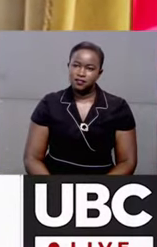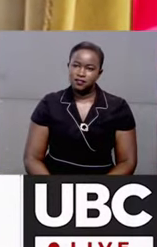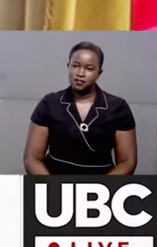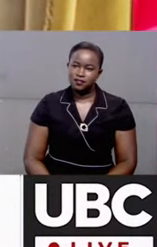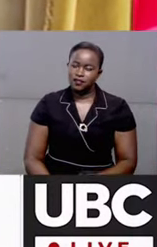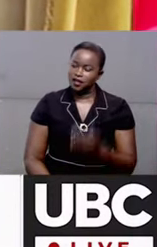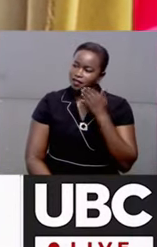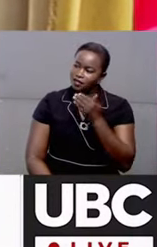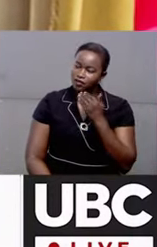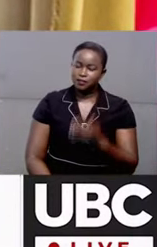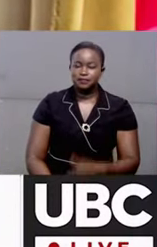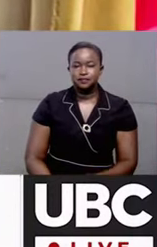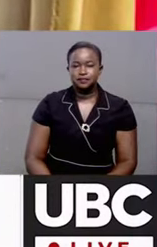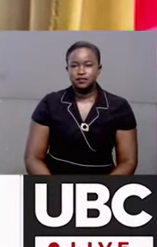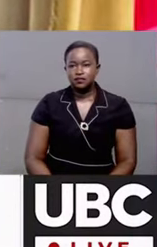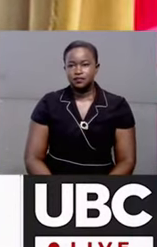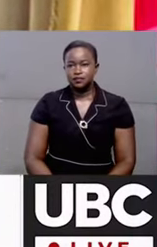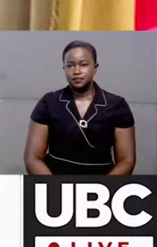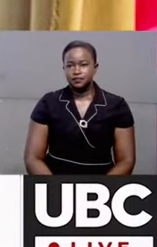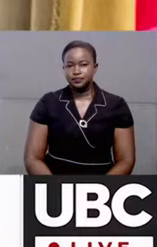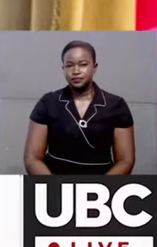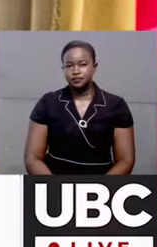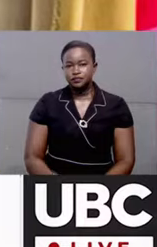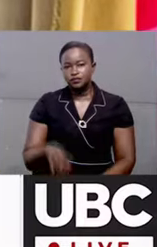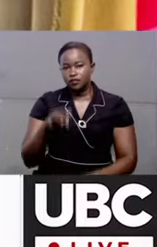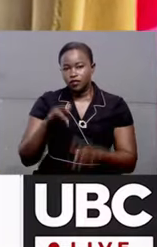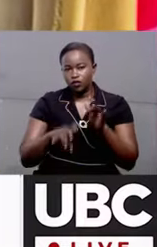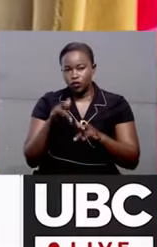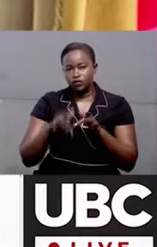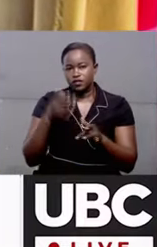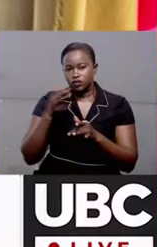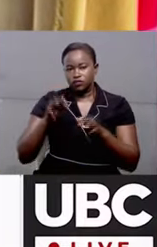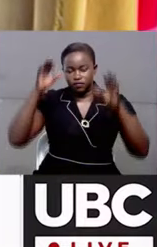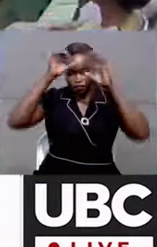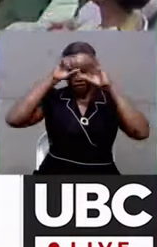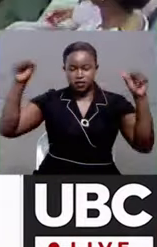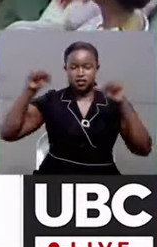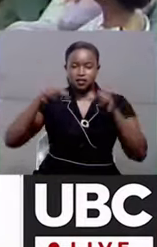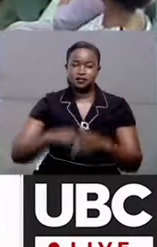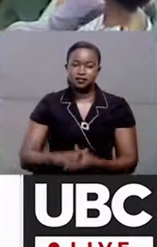Thank you. Office of the President.